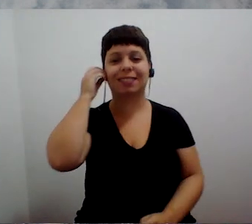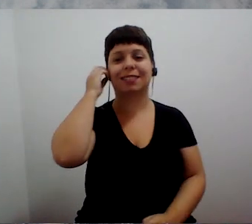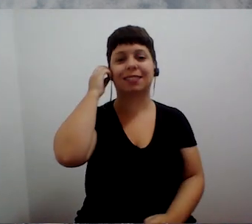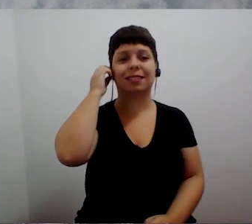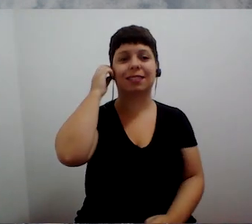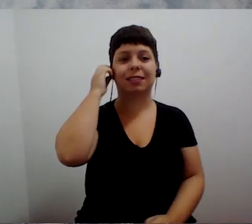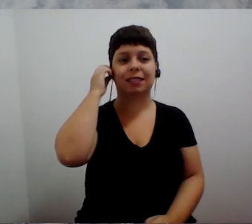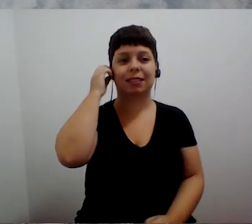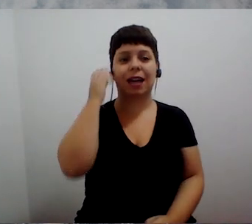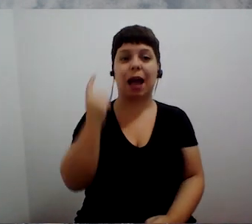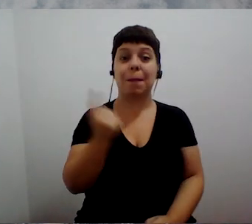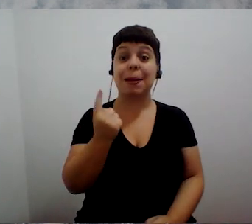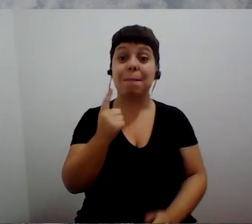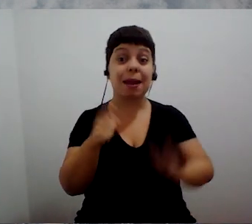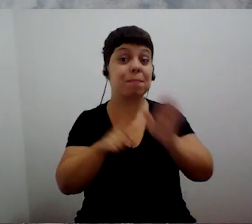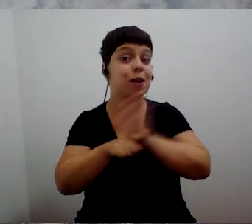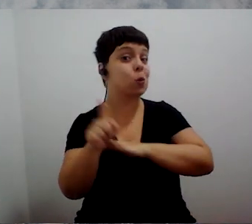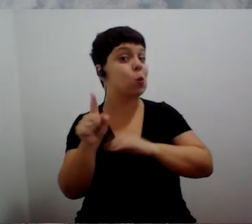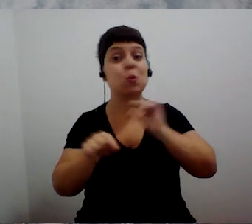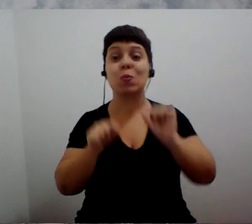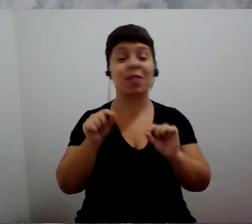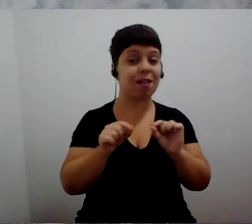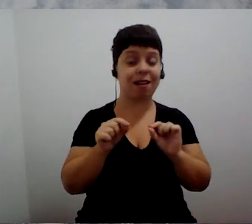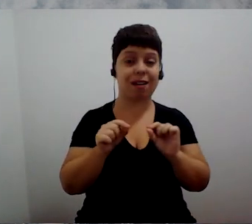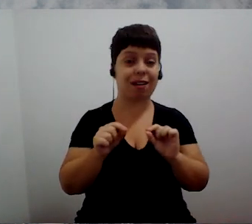to share with you is about